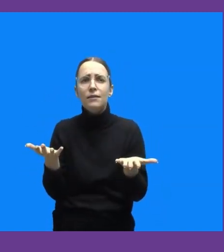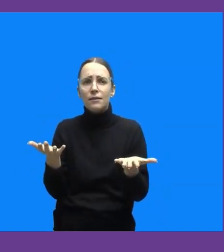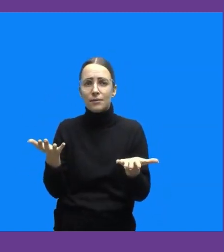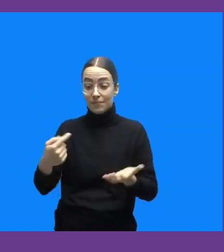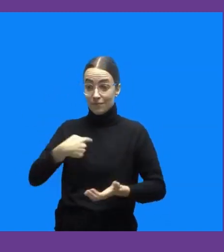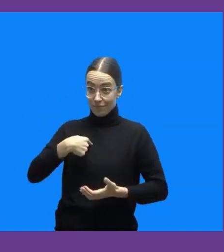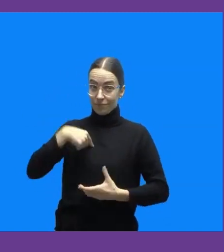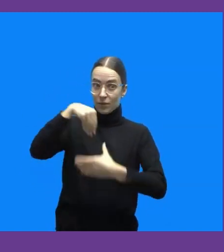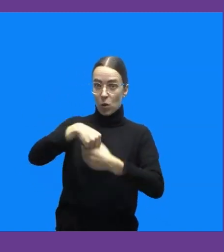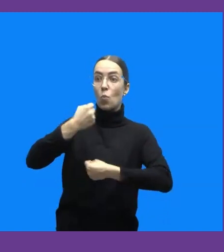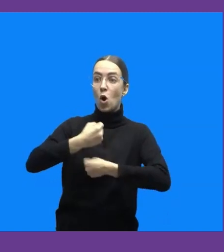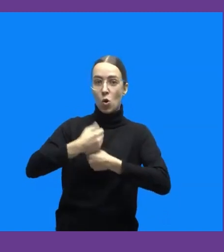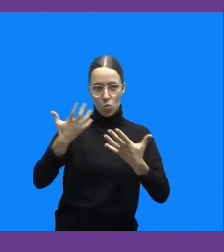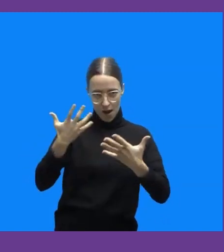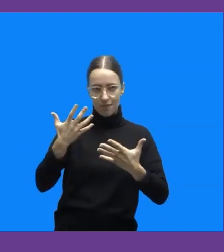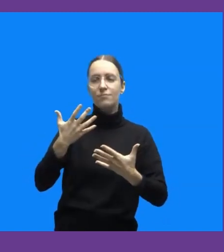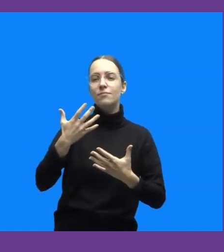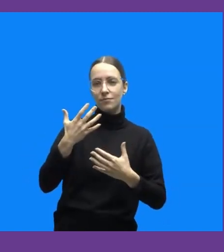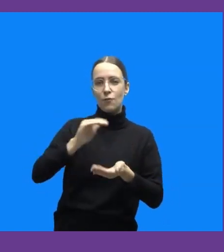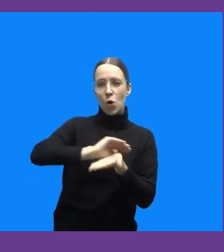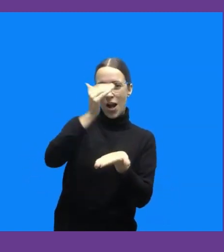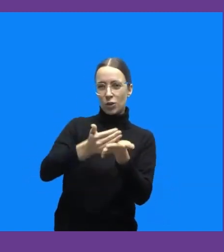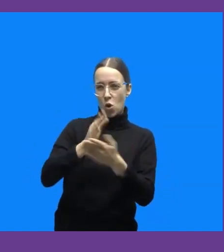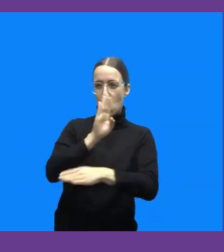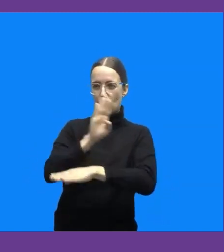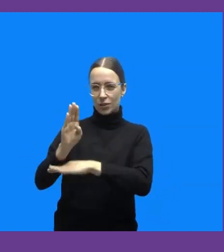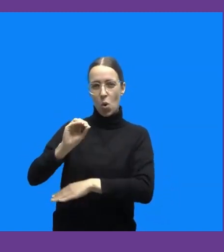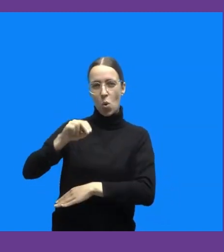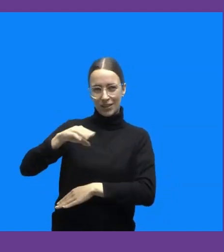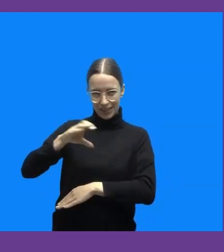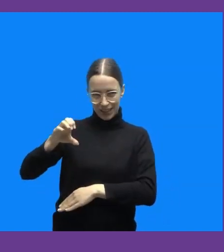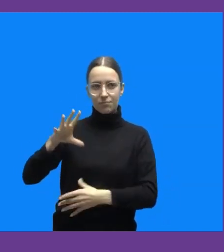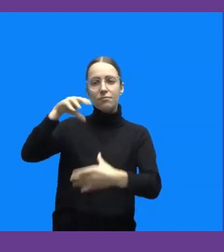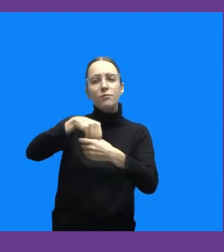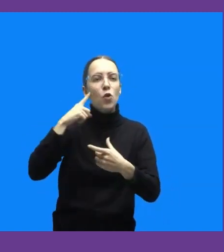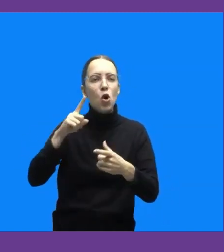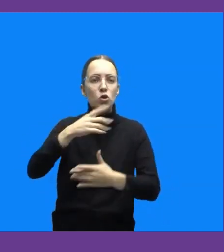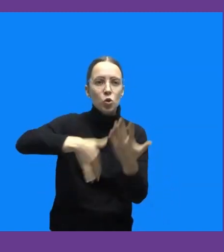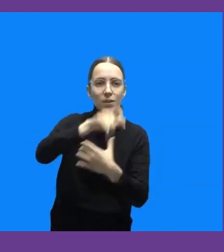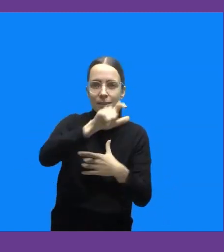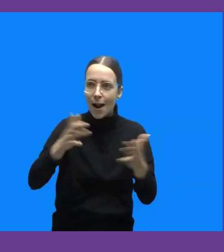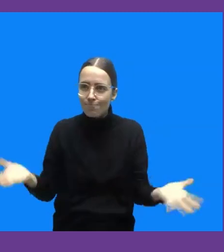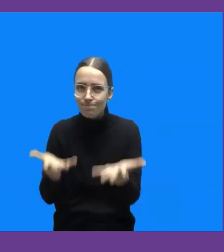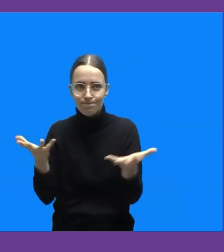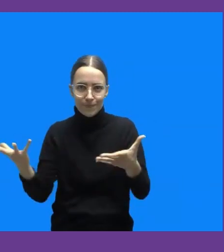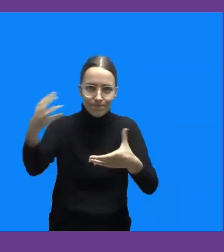aims the social inclusion of people with disability in all levels, especially in